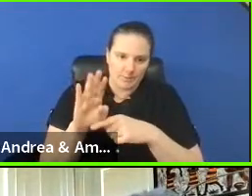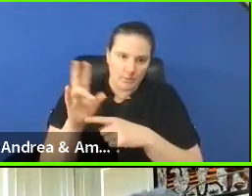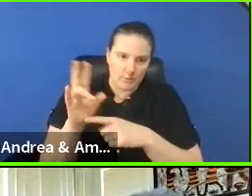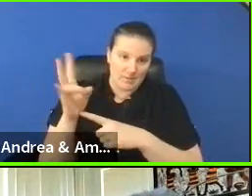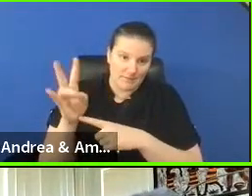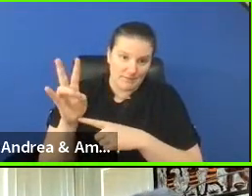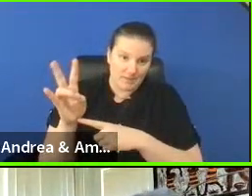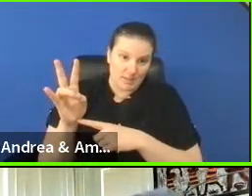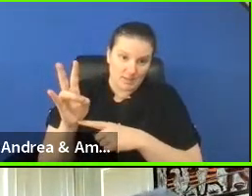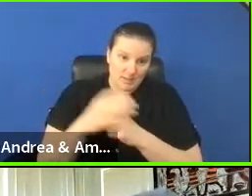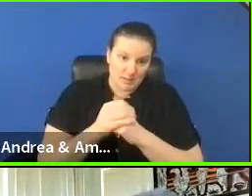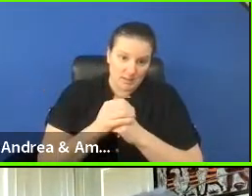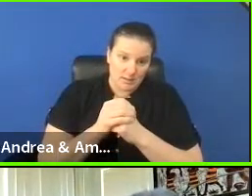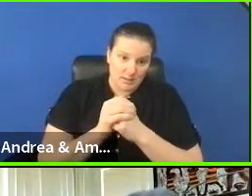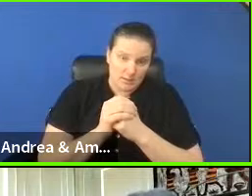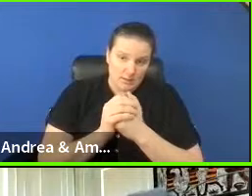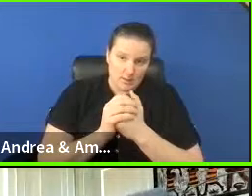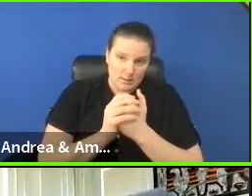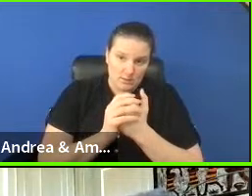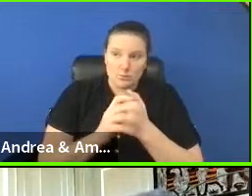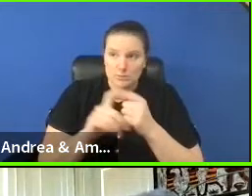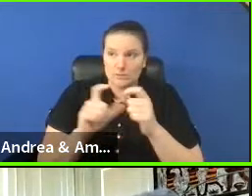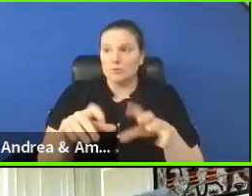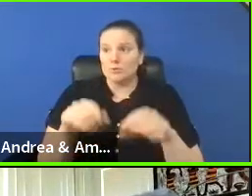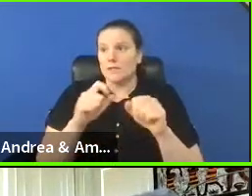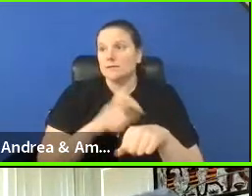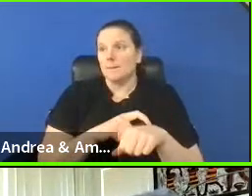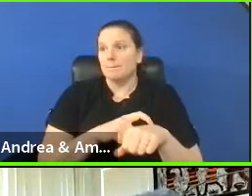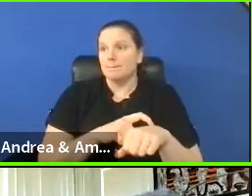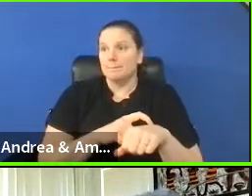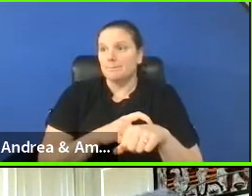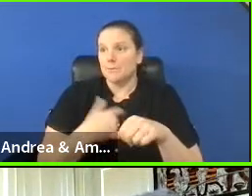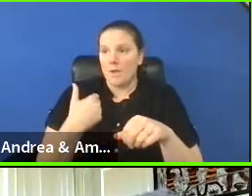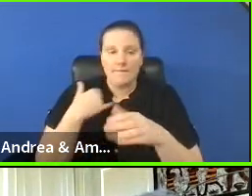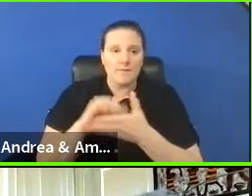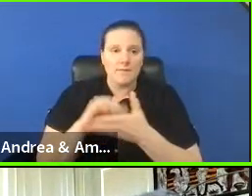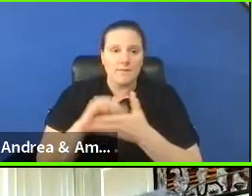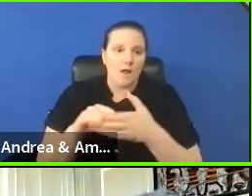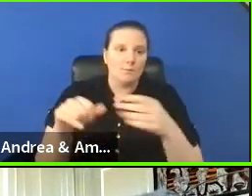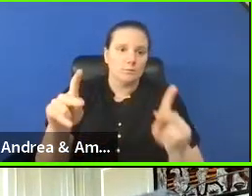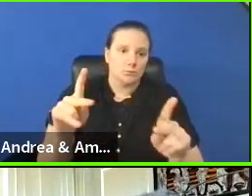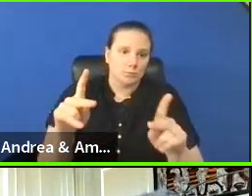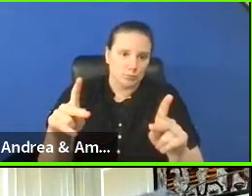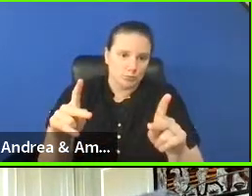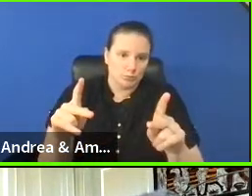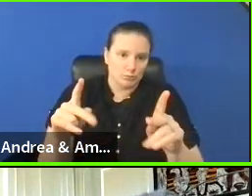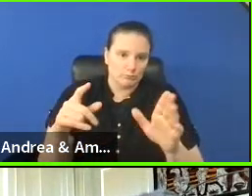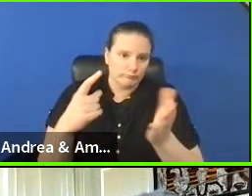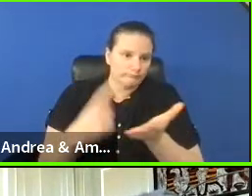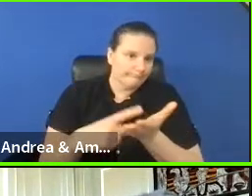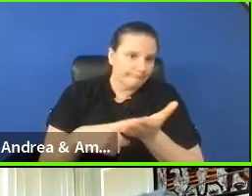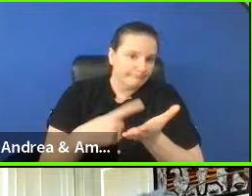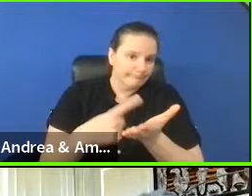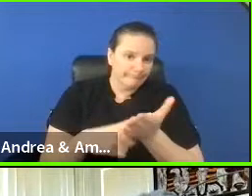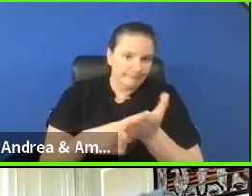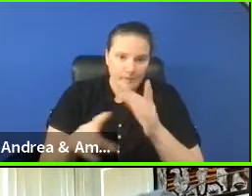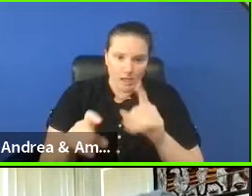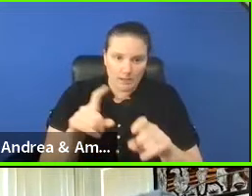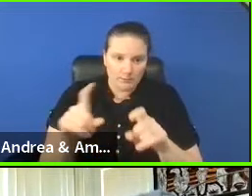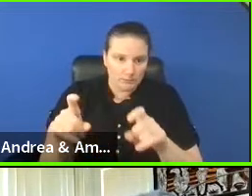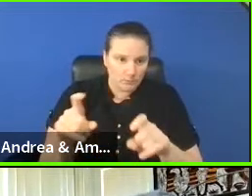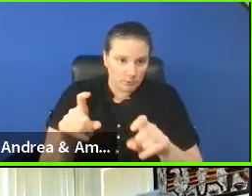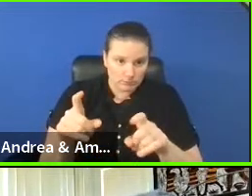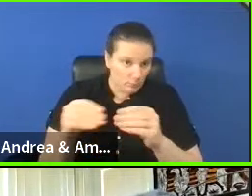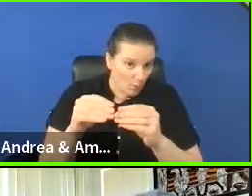17th, to spend some time having the opportunity to dig deeply and to ask some questions and to get